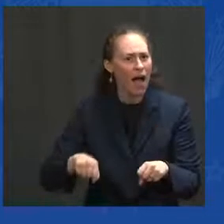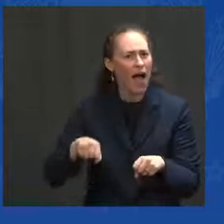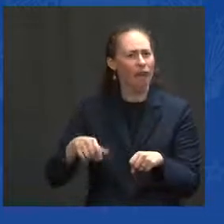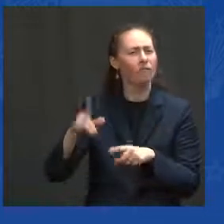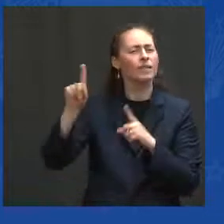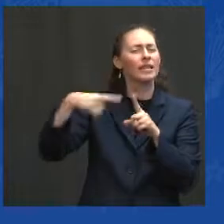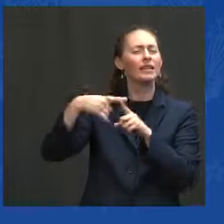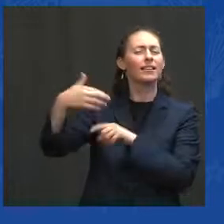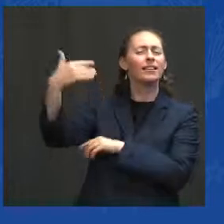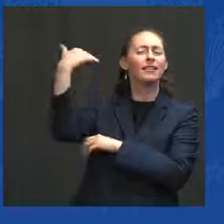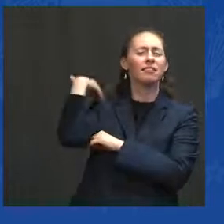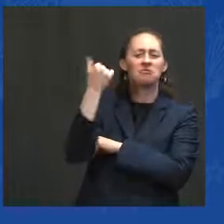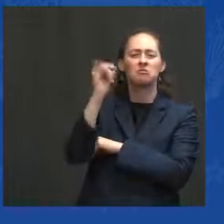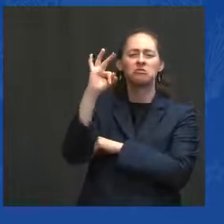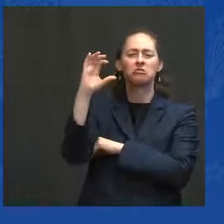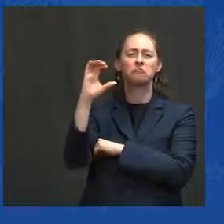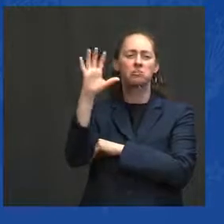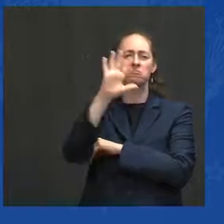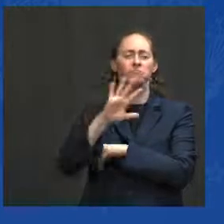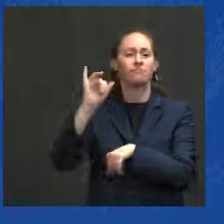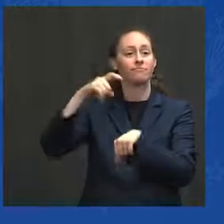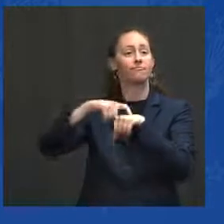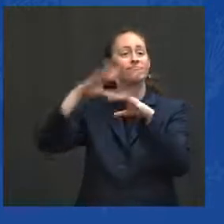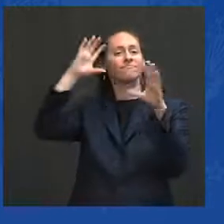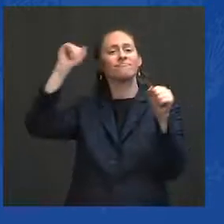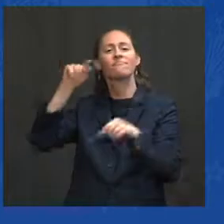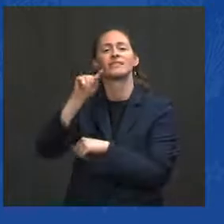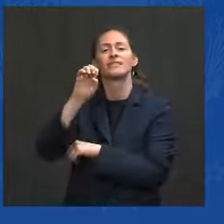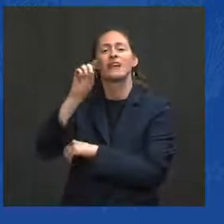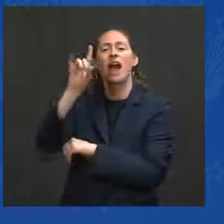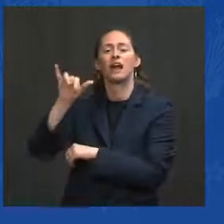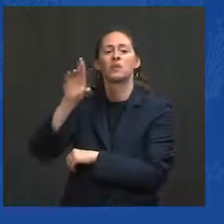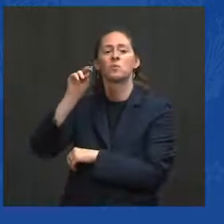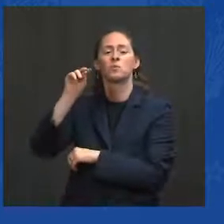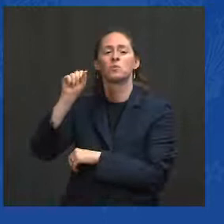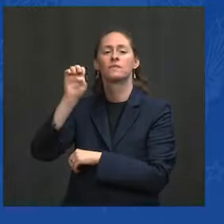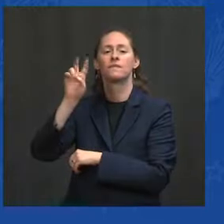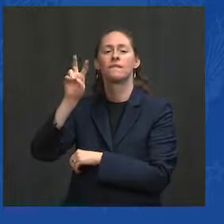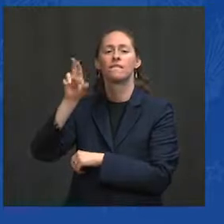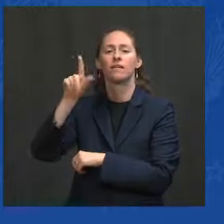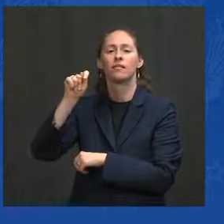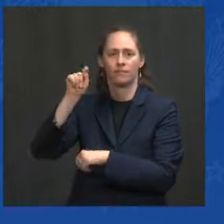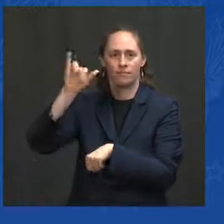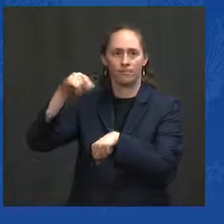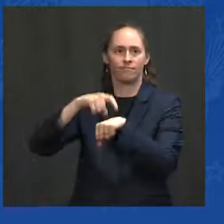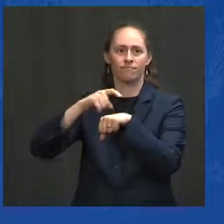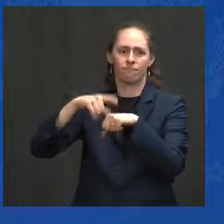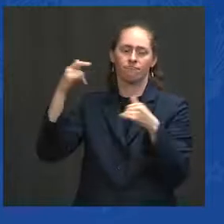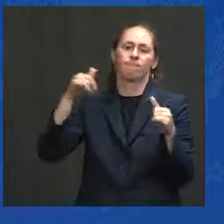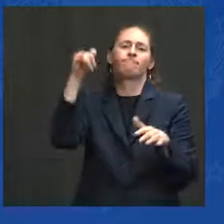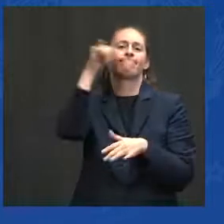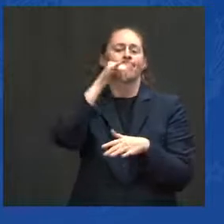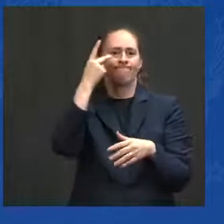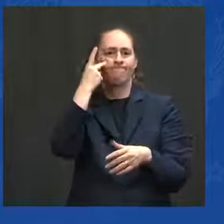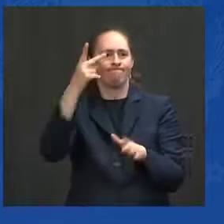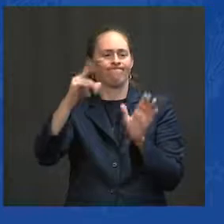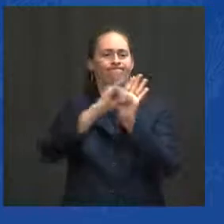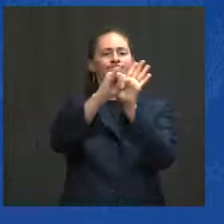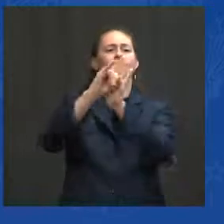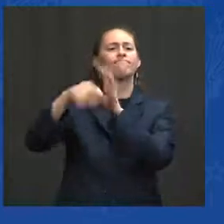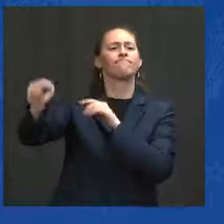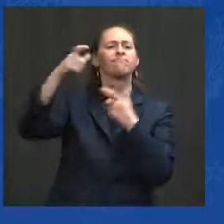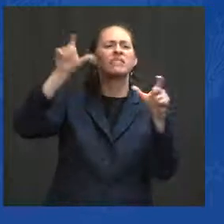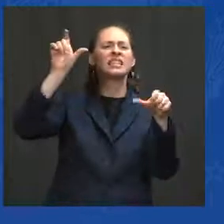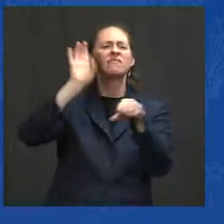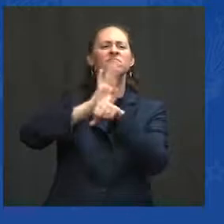President Teddy Roosevelt saw an economy dominated by giants like Standard Oil and J.P. Morgan's railroads. He took them